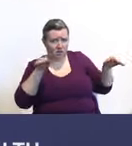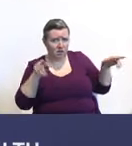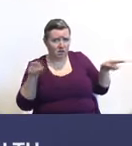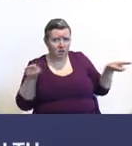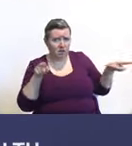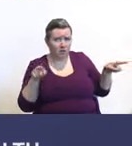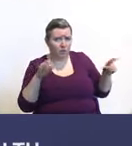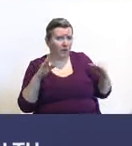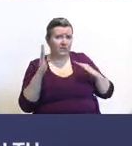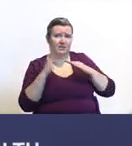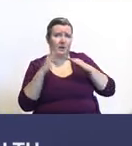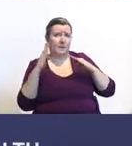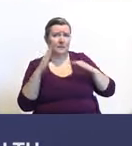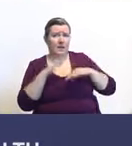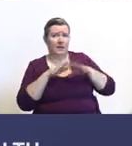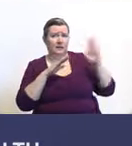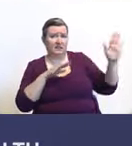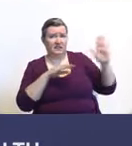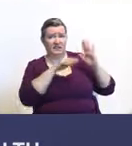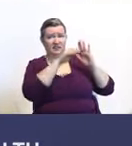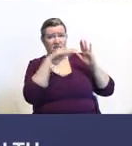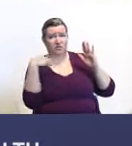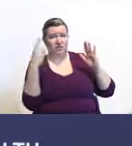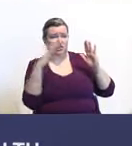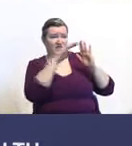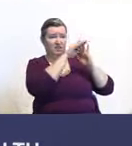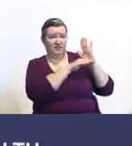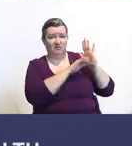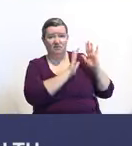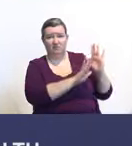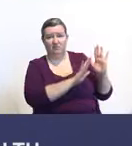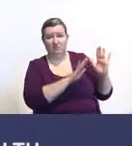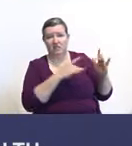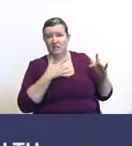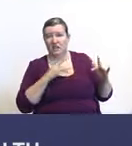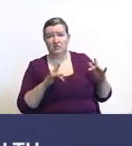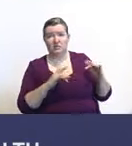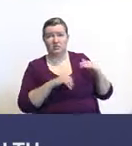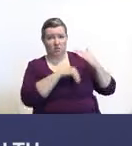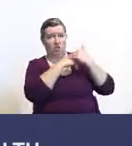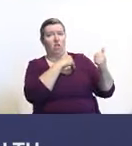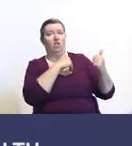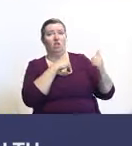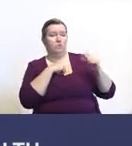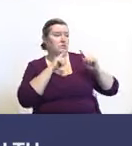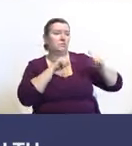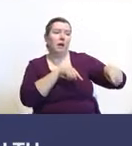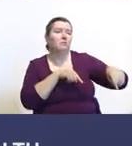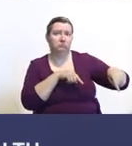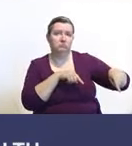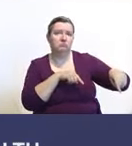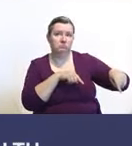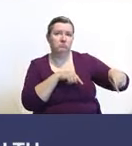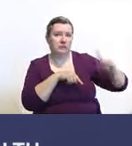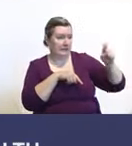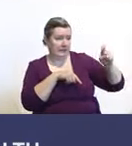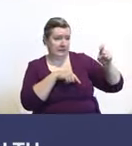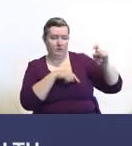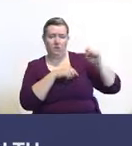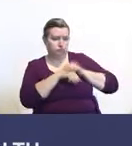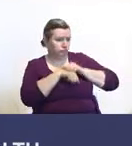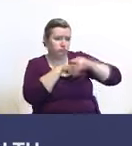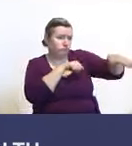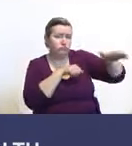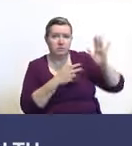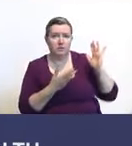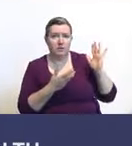list because we answer the bell as professionally, I think, as any American state. And we don't let the politics